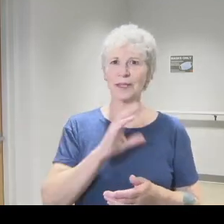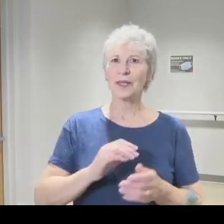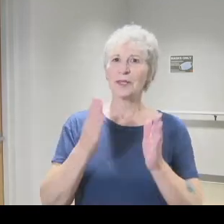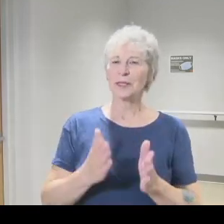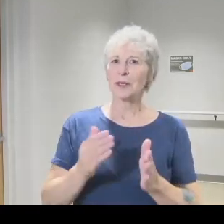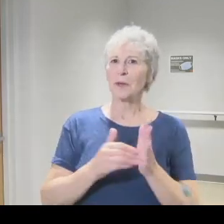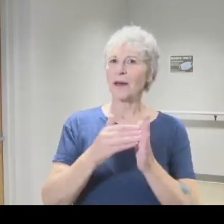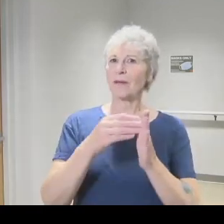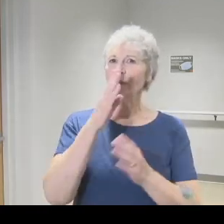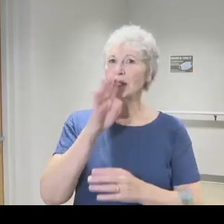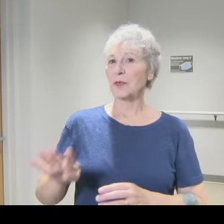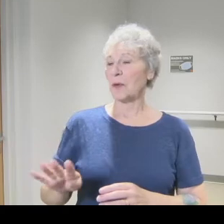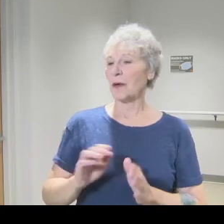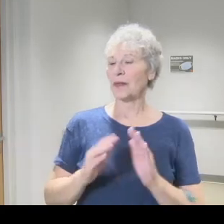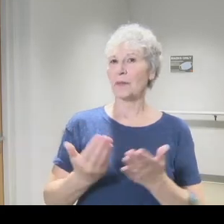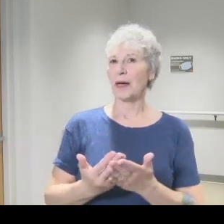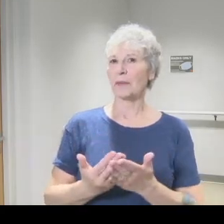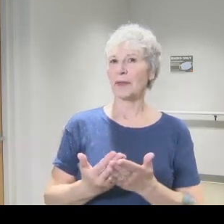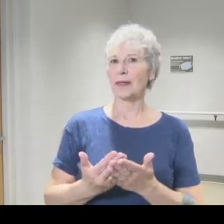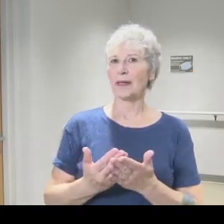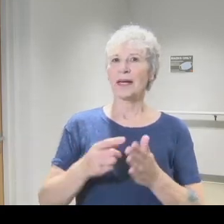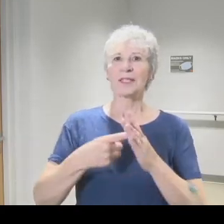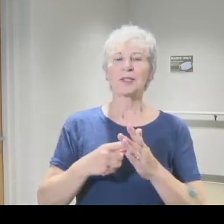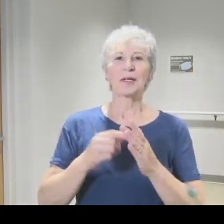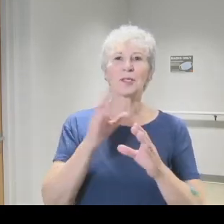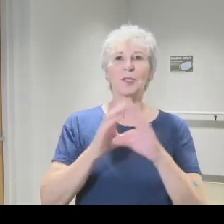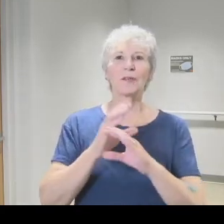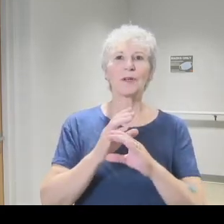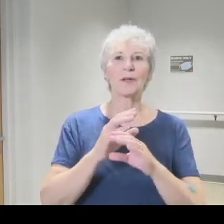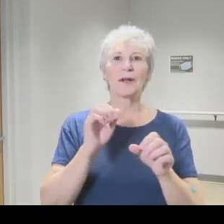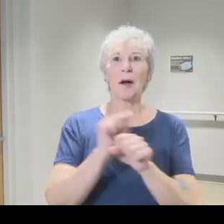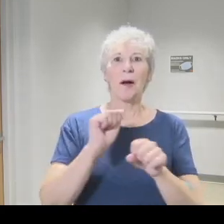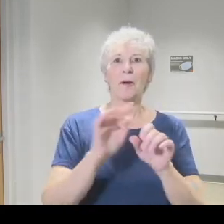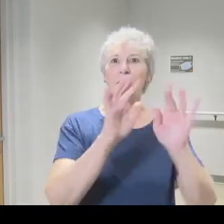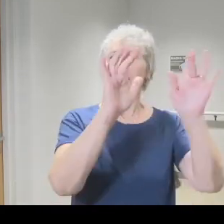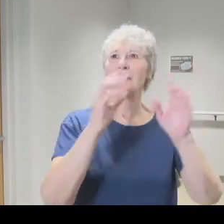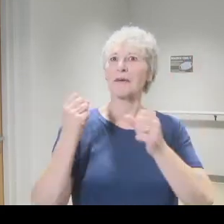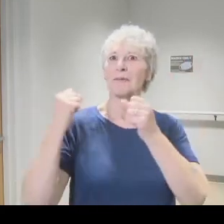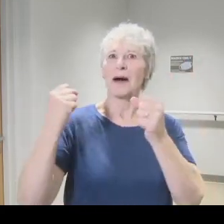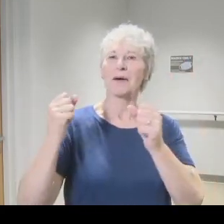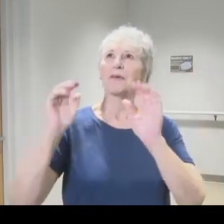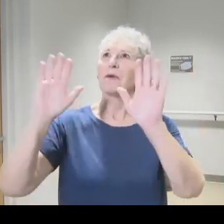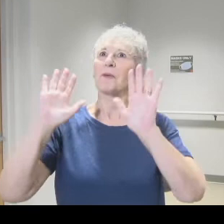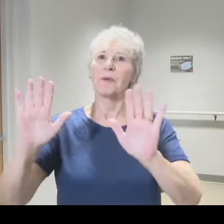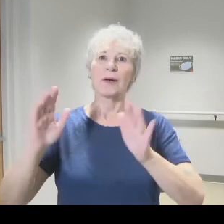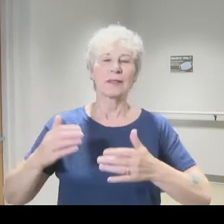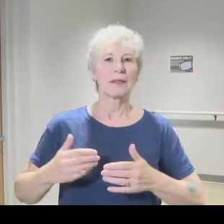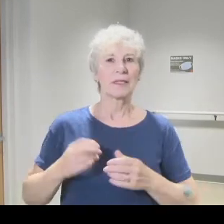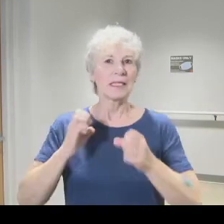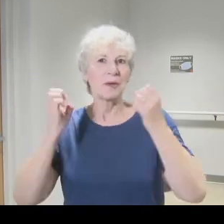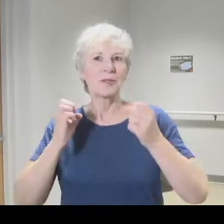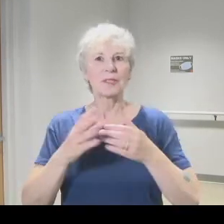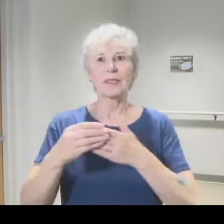tend to ignore the Bible and start to look for great signs and wonders and powerful feelings and emotions to guide us and lead us to where God wants us